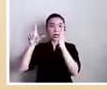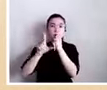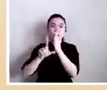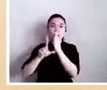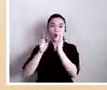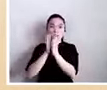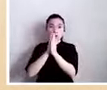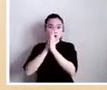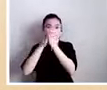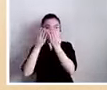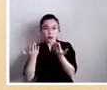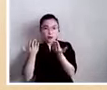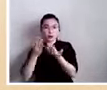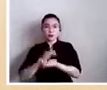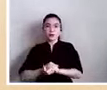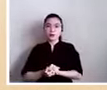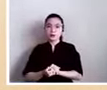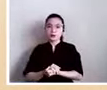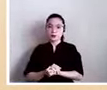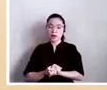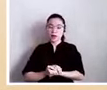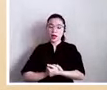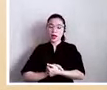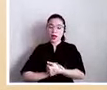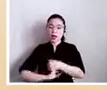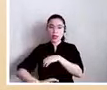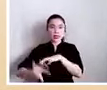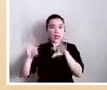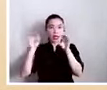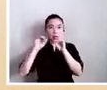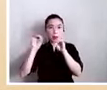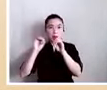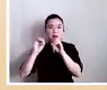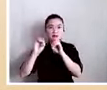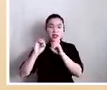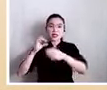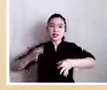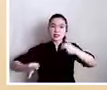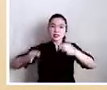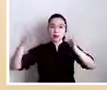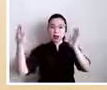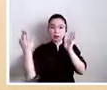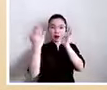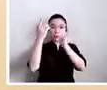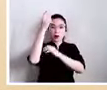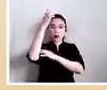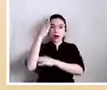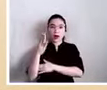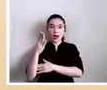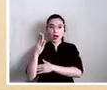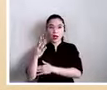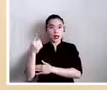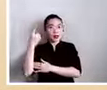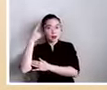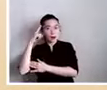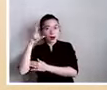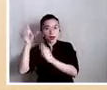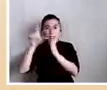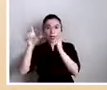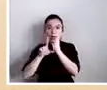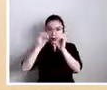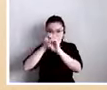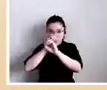law." And that no one is justified before God by the law is clear, for the one who